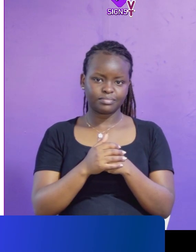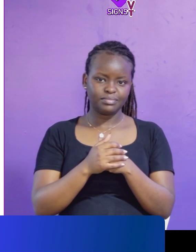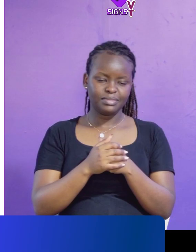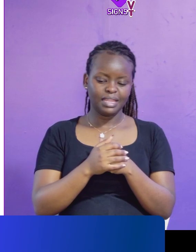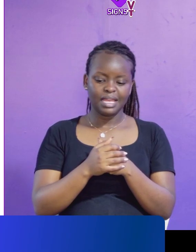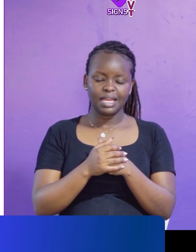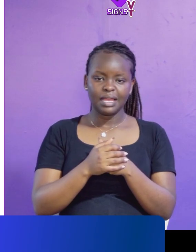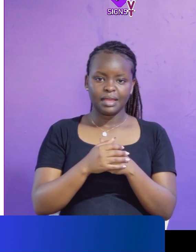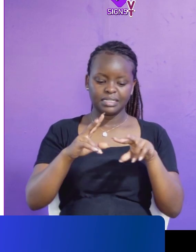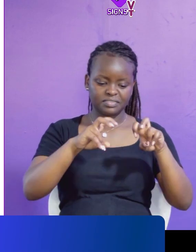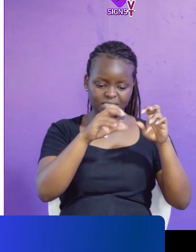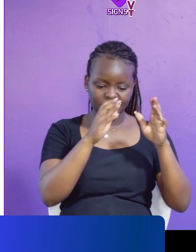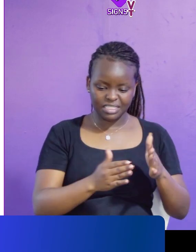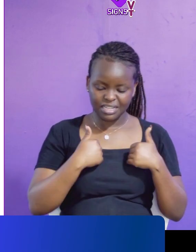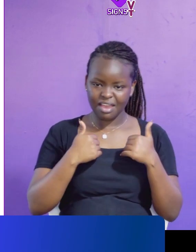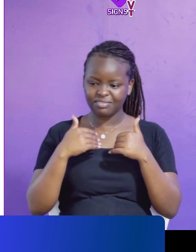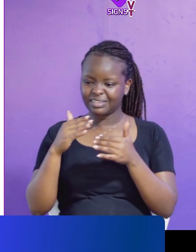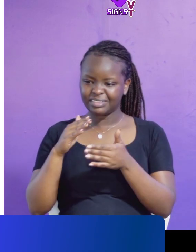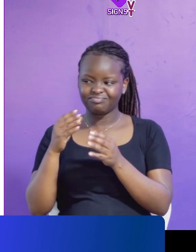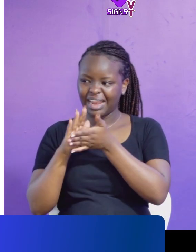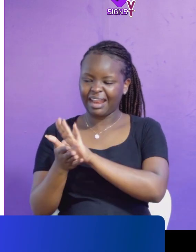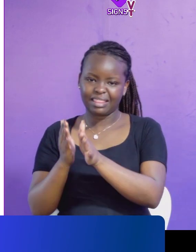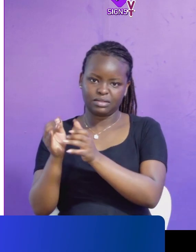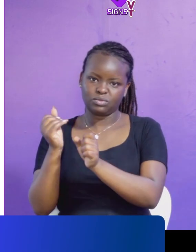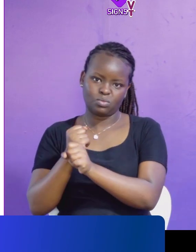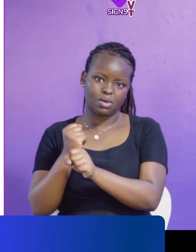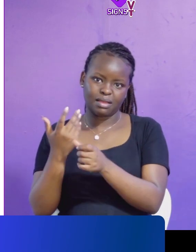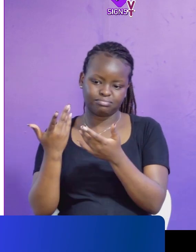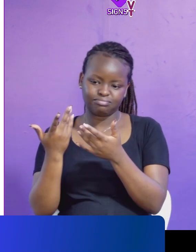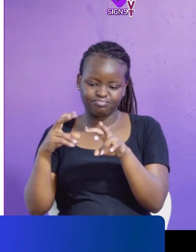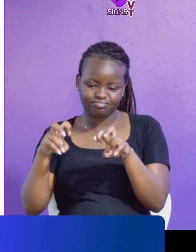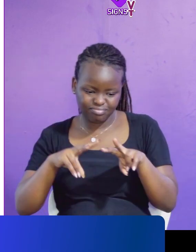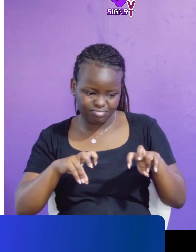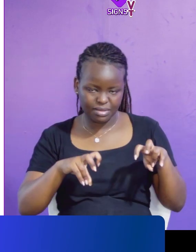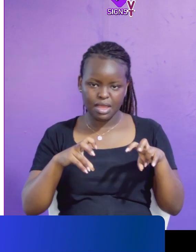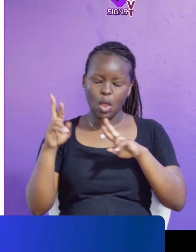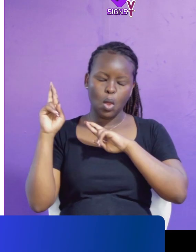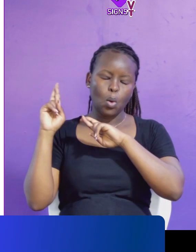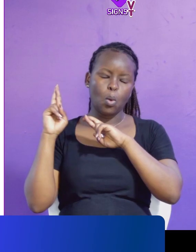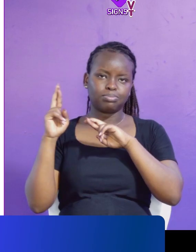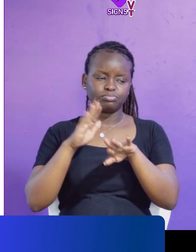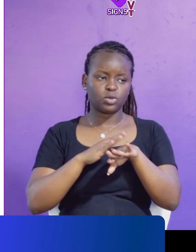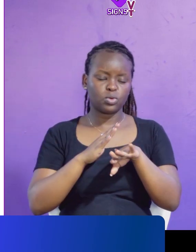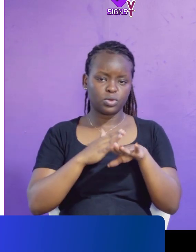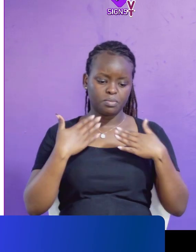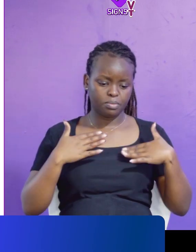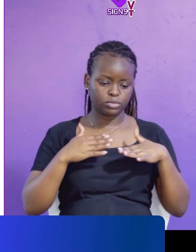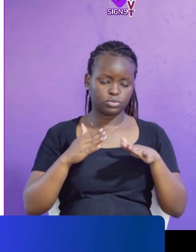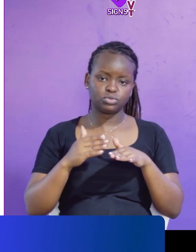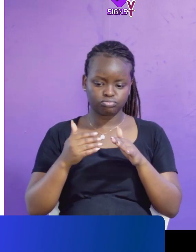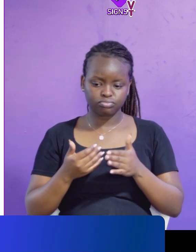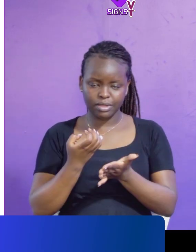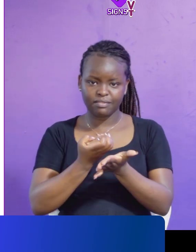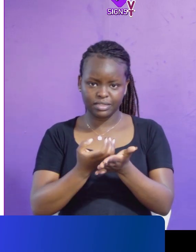solid leads and are left to hope and pray for good Samaritans to step forward. That is a story that you'll